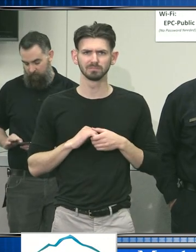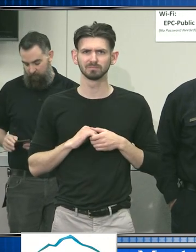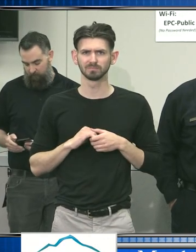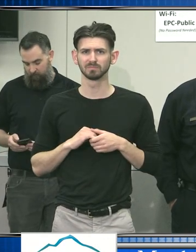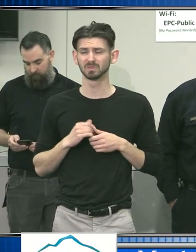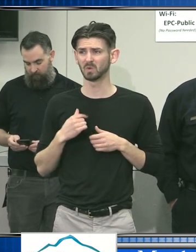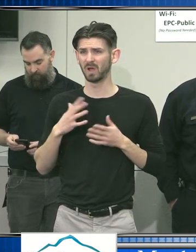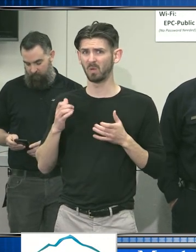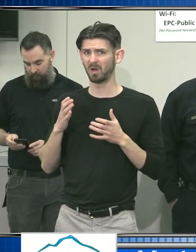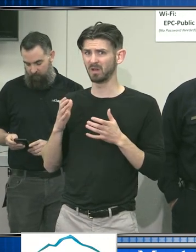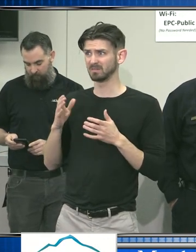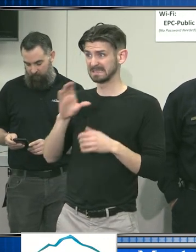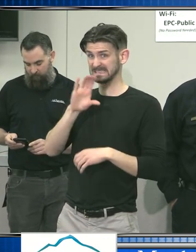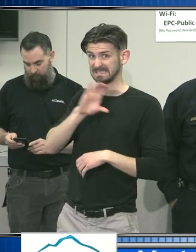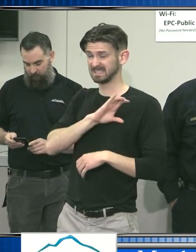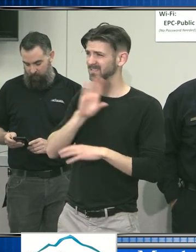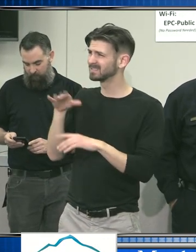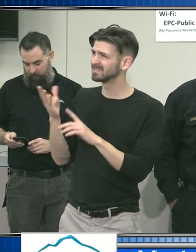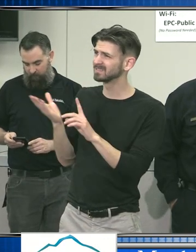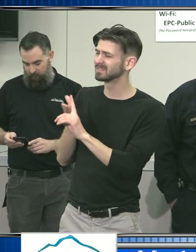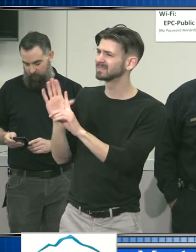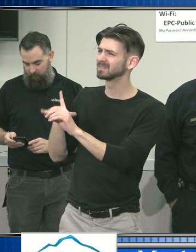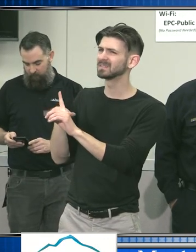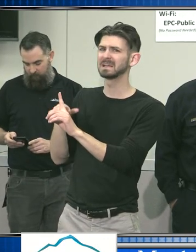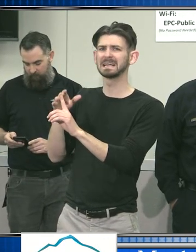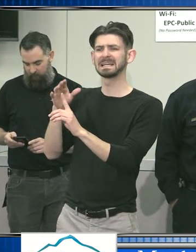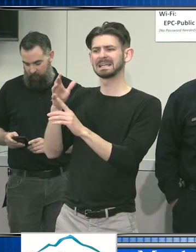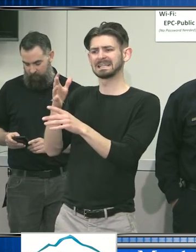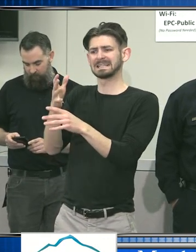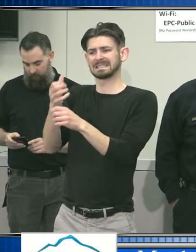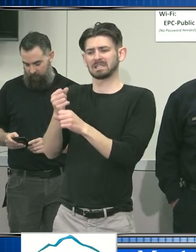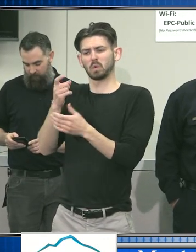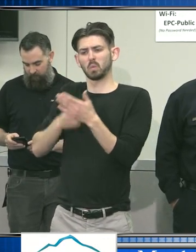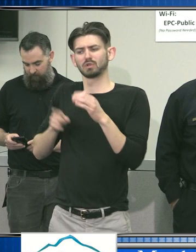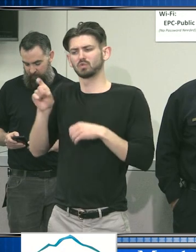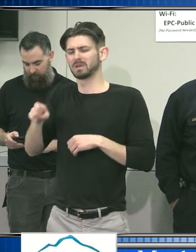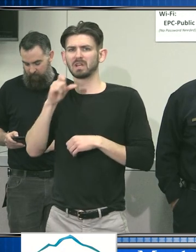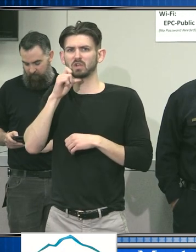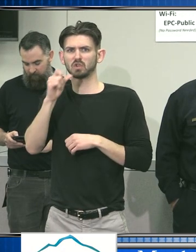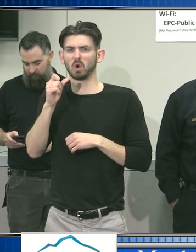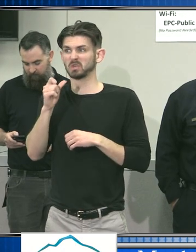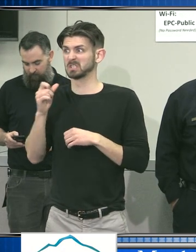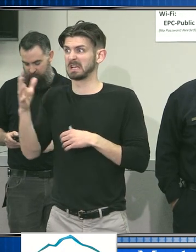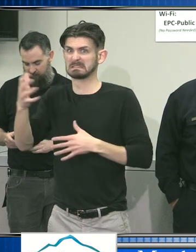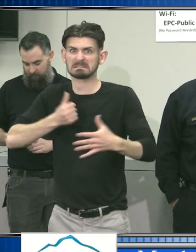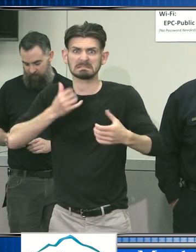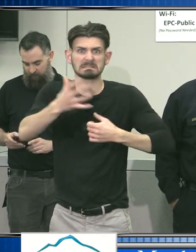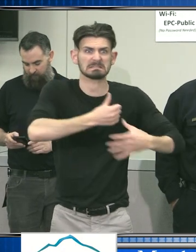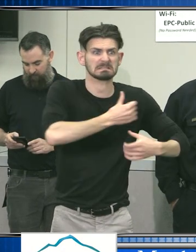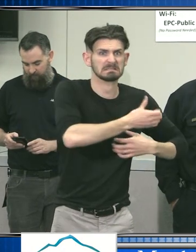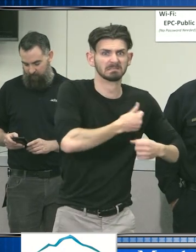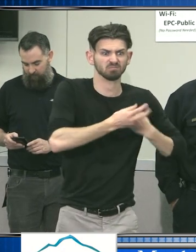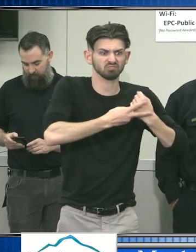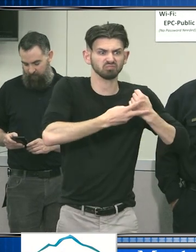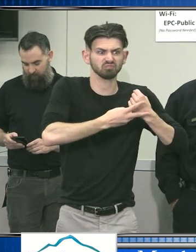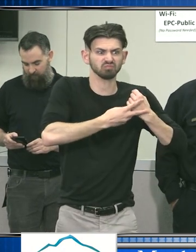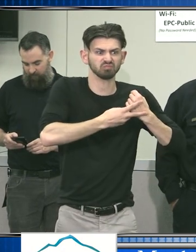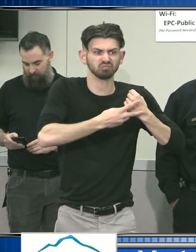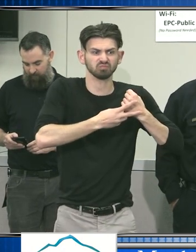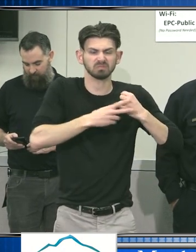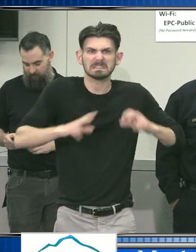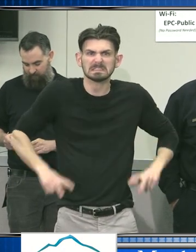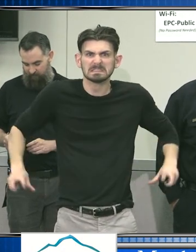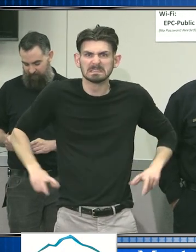listen, take what you need, but don't take more. It's as simple as that. Because here's the issue that that causes. If you take a lot more than you